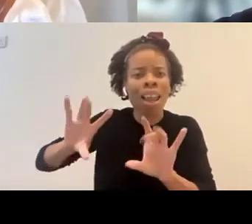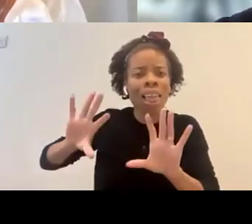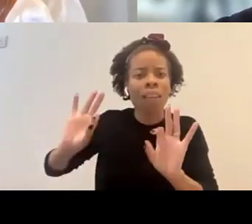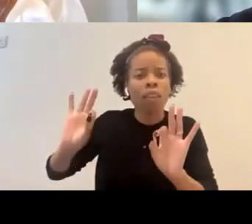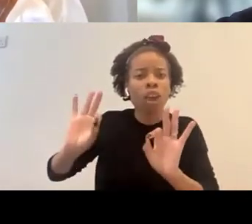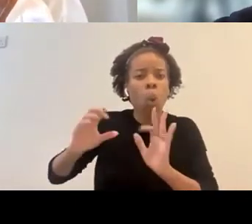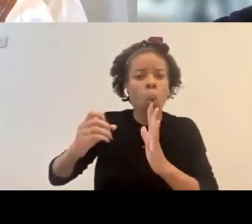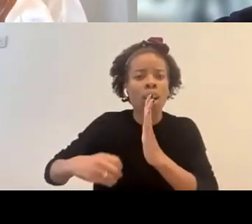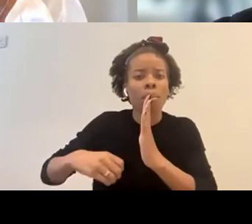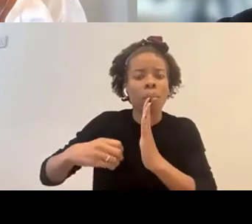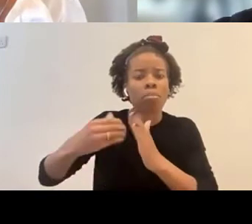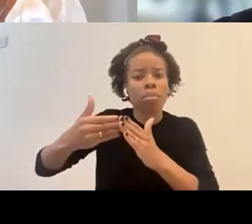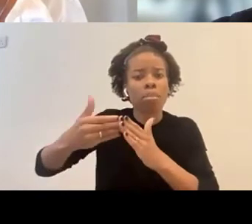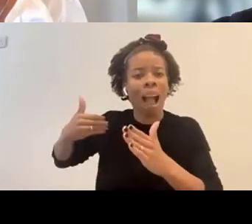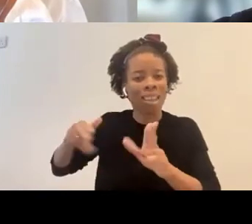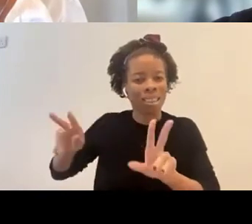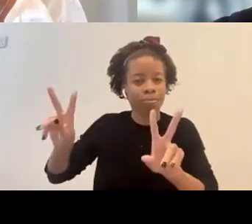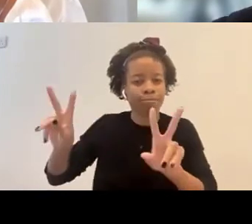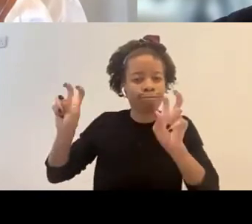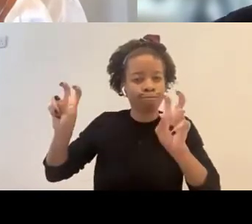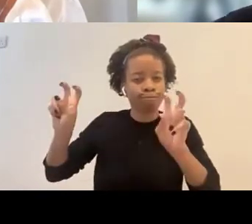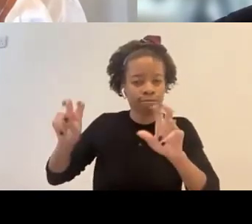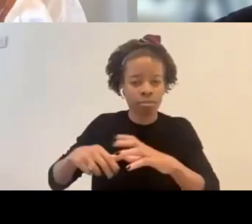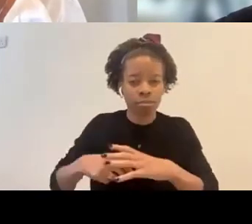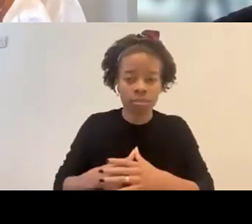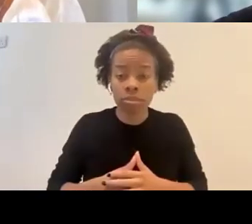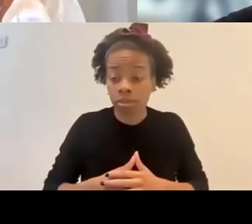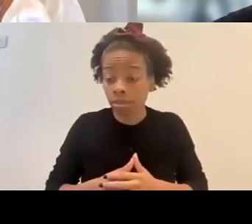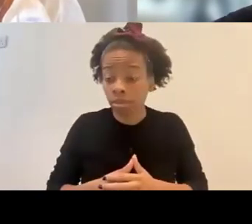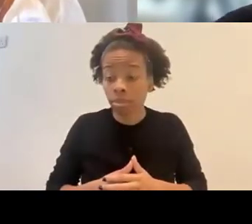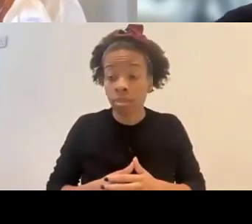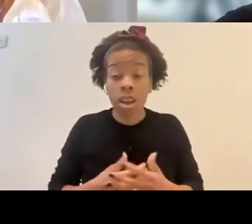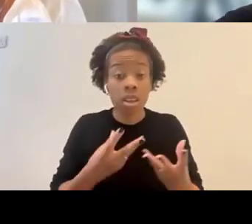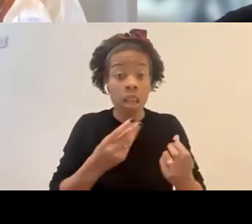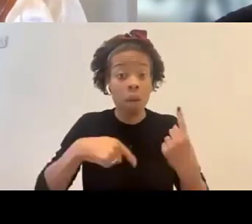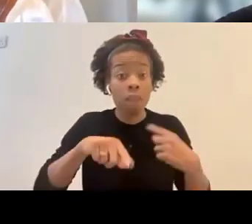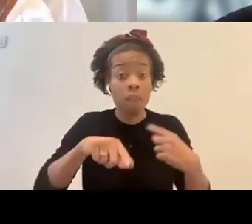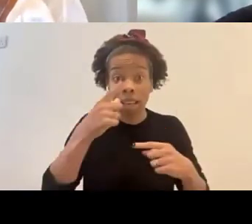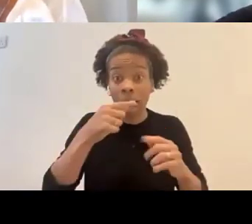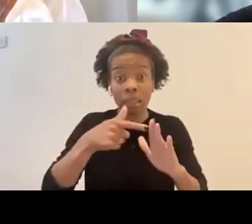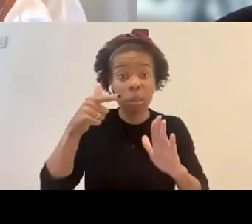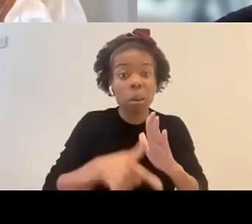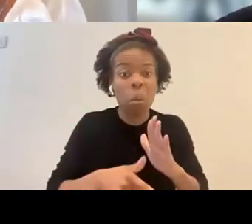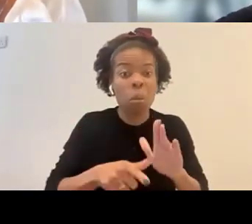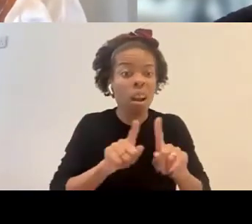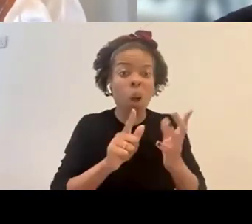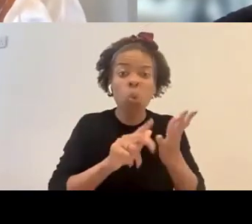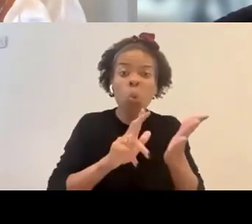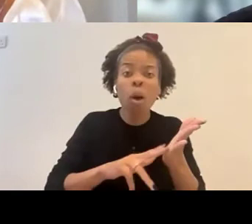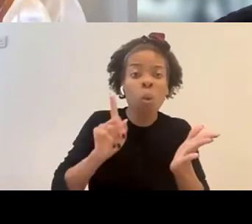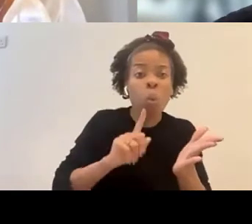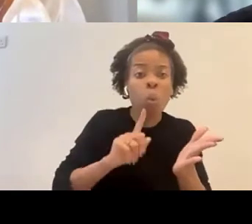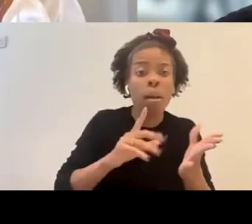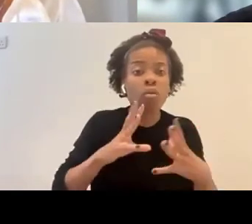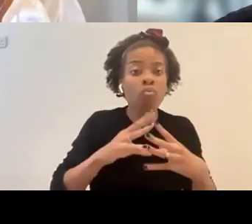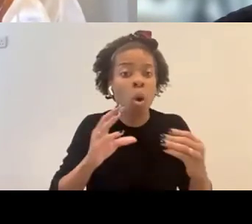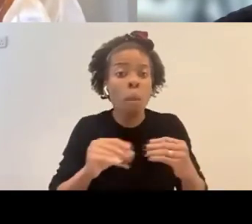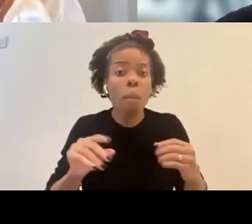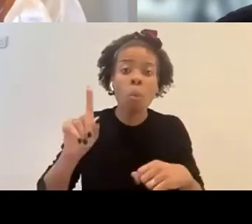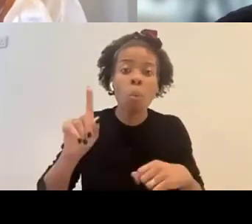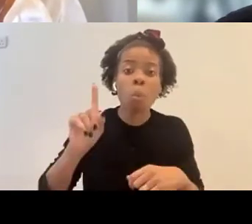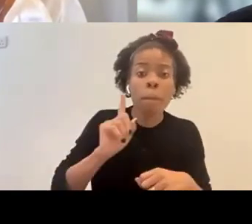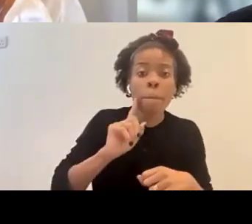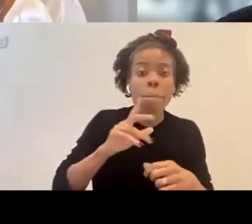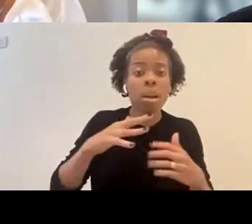Development Goals. And some of our offices can even go a bit deeper, such as in UN Women with Roma women, with Indigenous